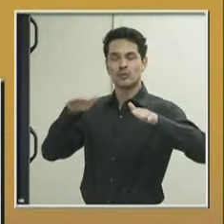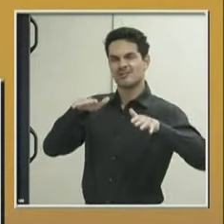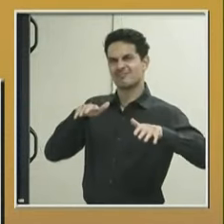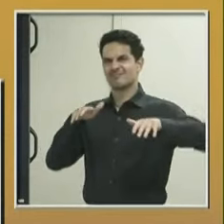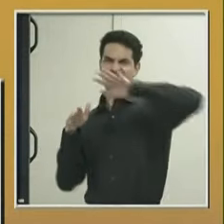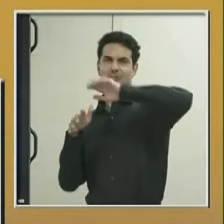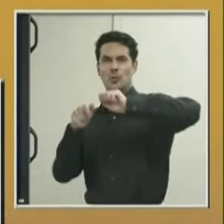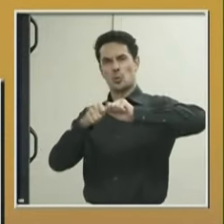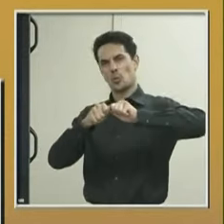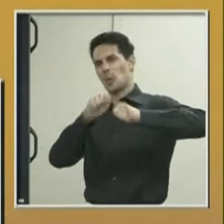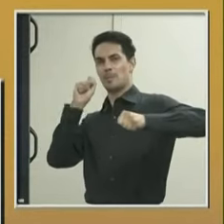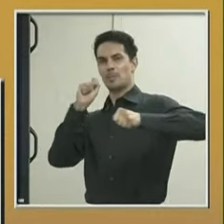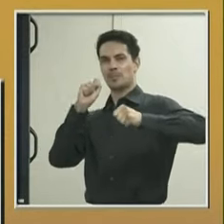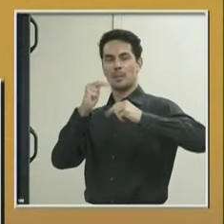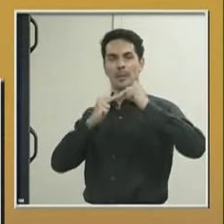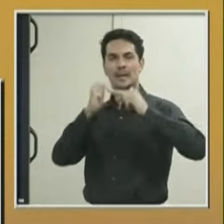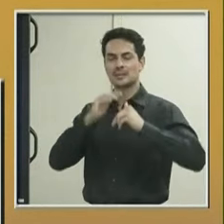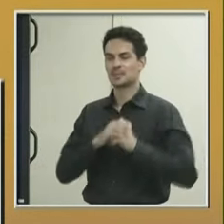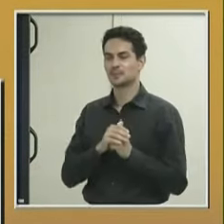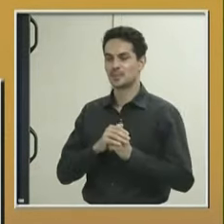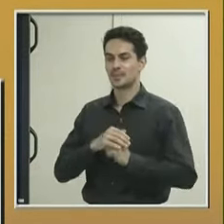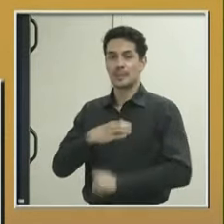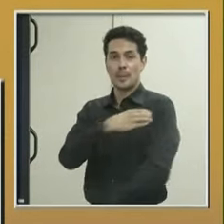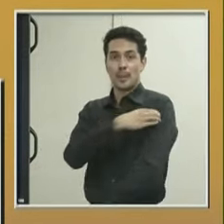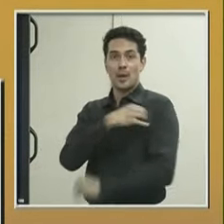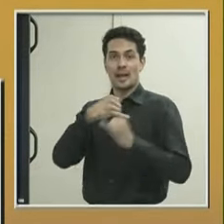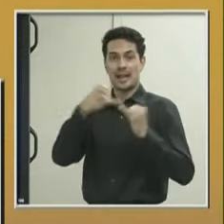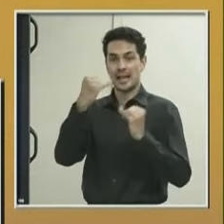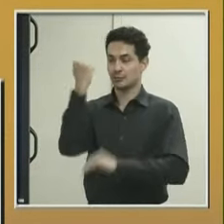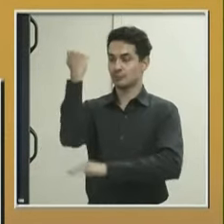of the buildings. Power lines are dangling.